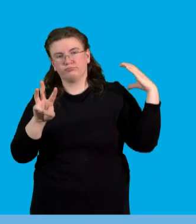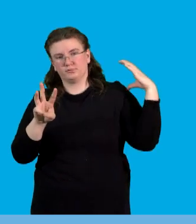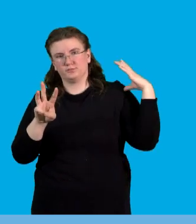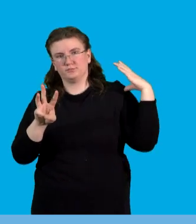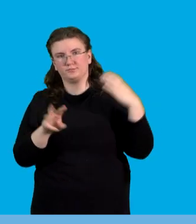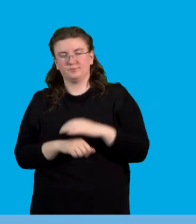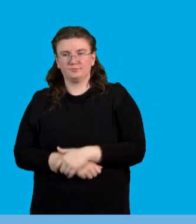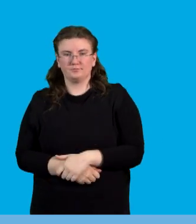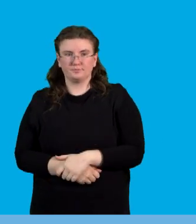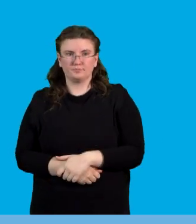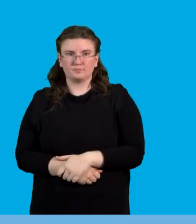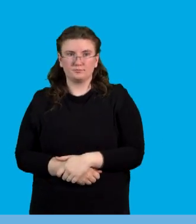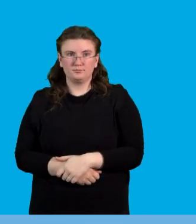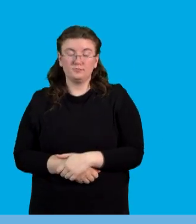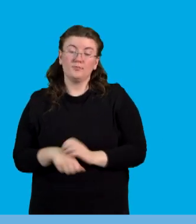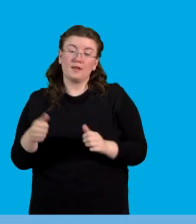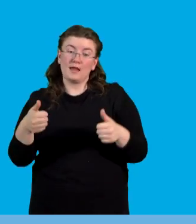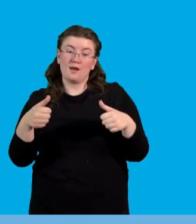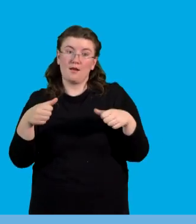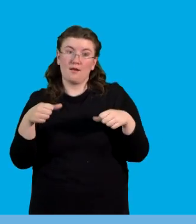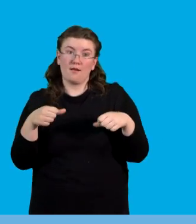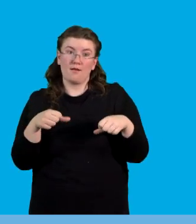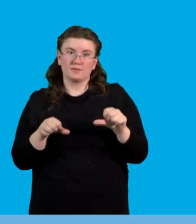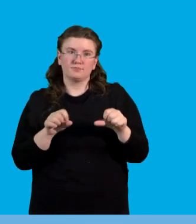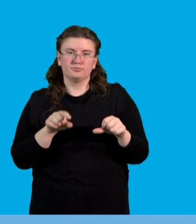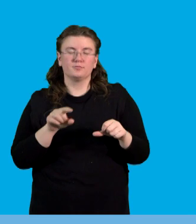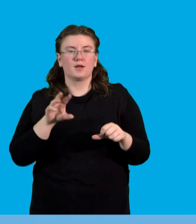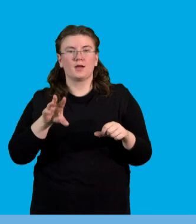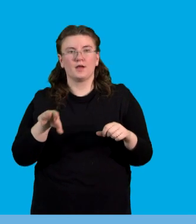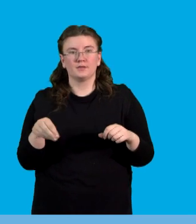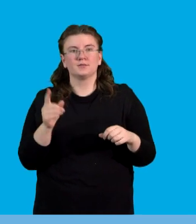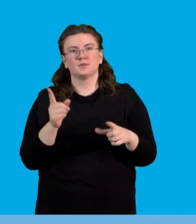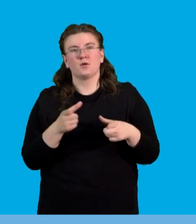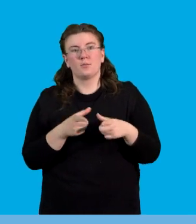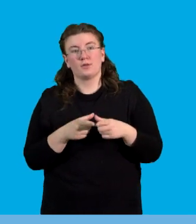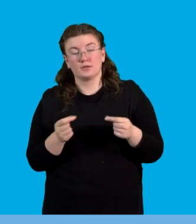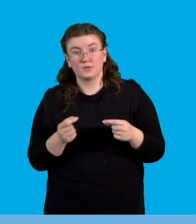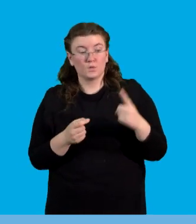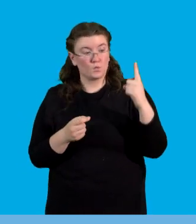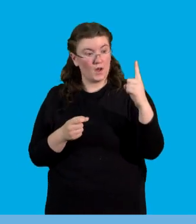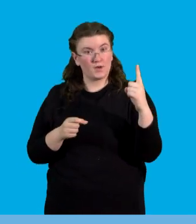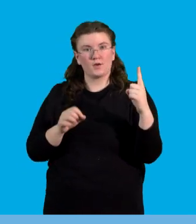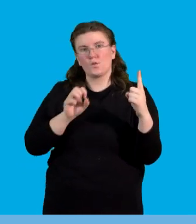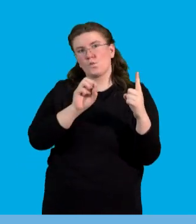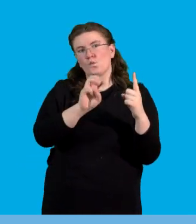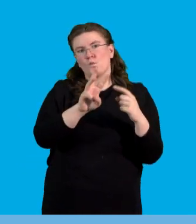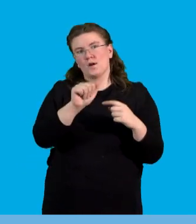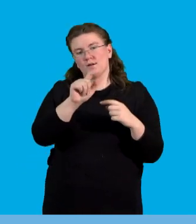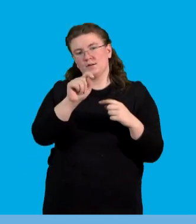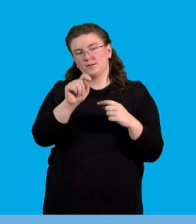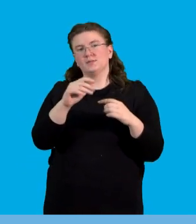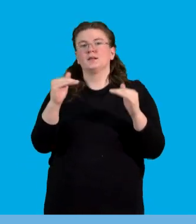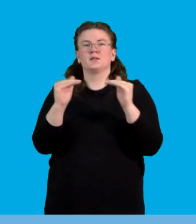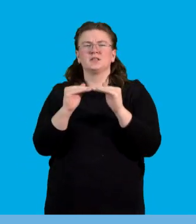W. Now the next question is asking us to complete this. So we have 1 watt. What is 1 watt equal